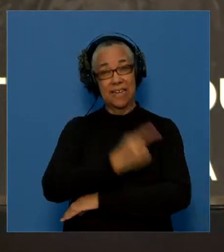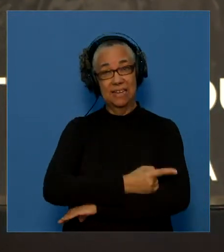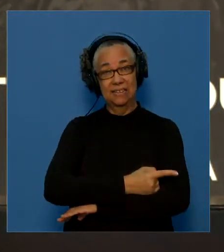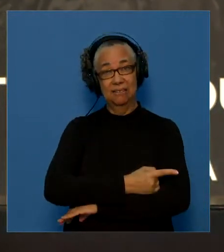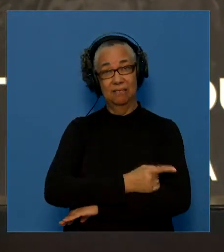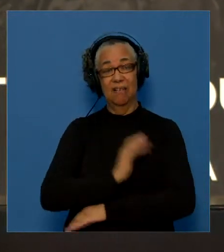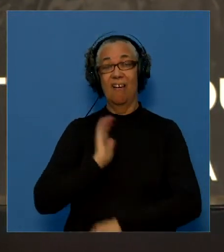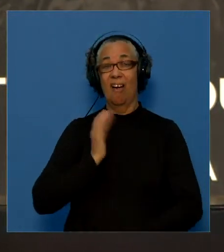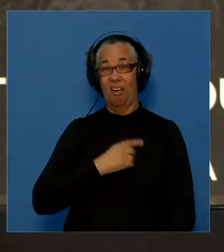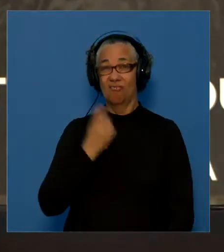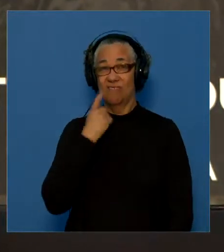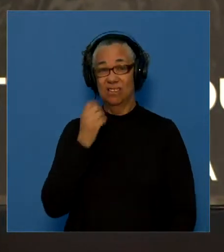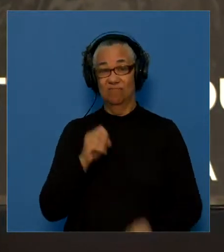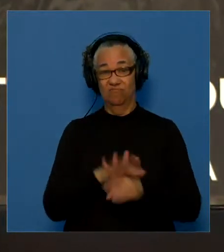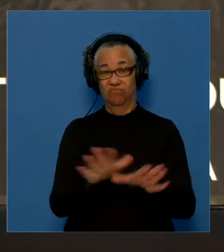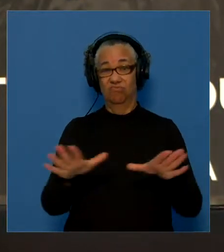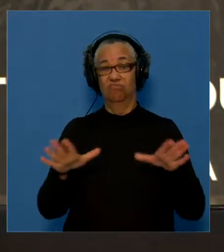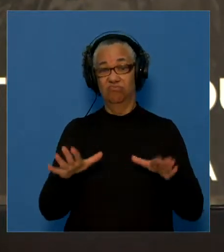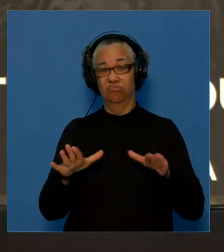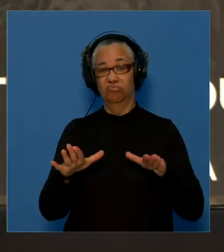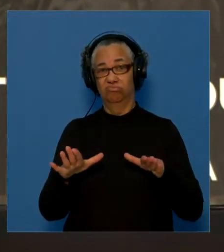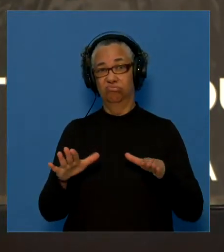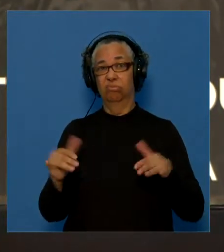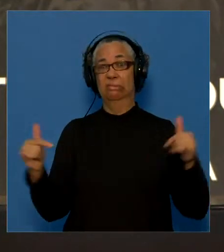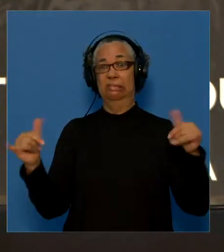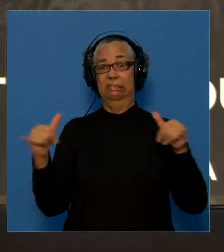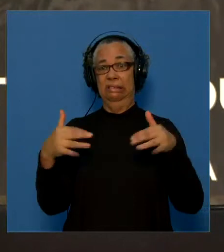our recent outbreak has met that threshold.